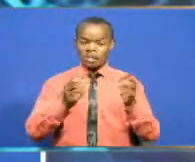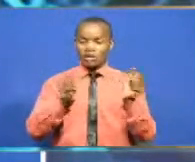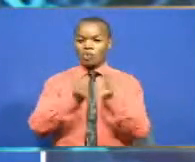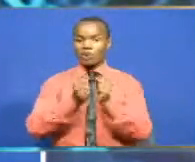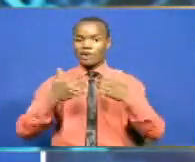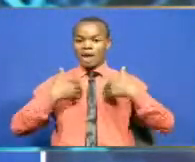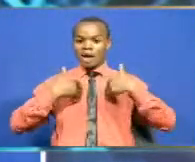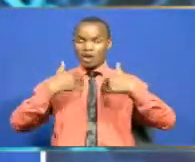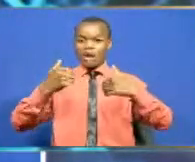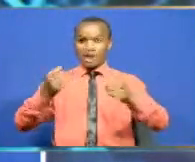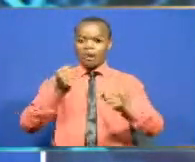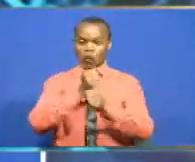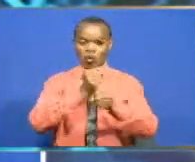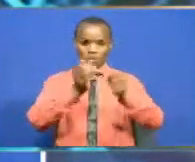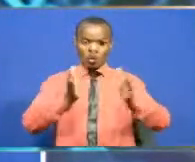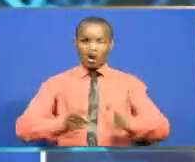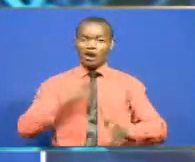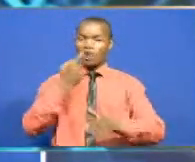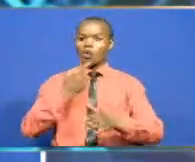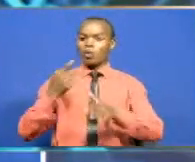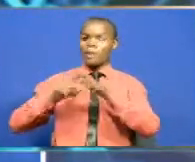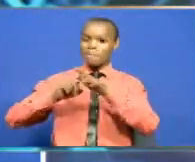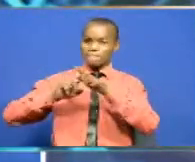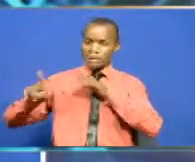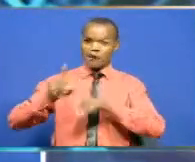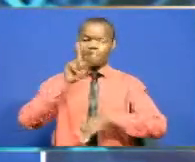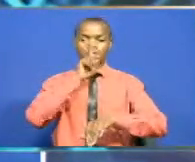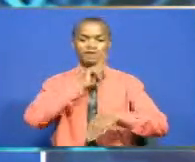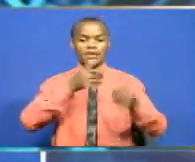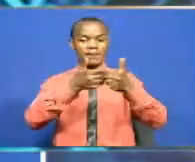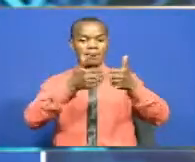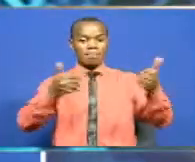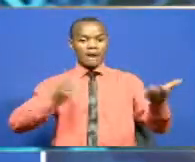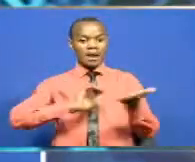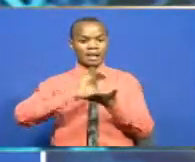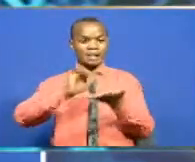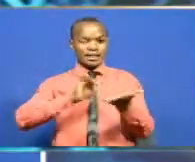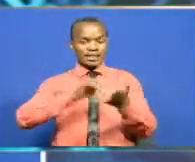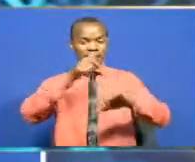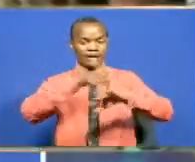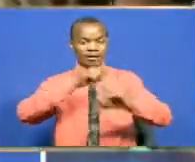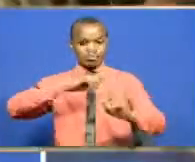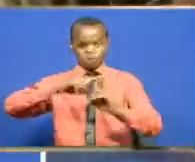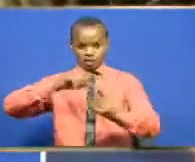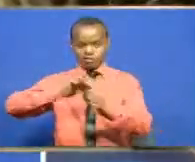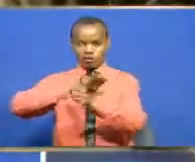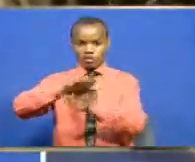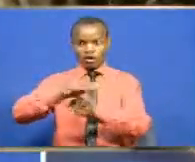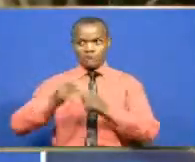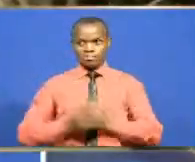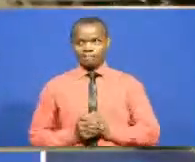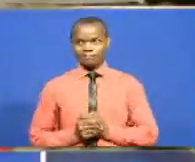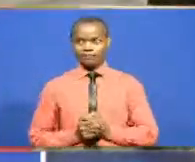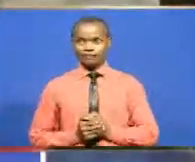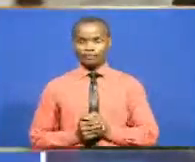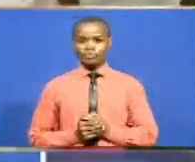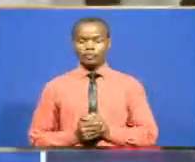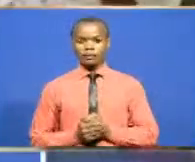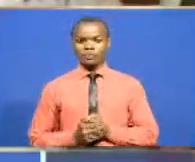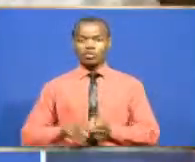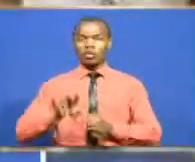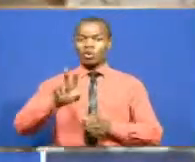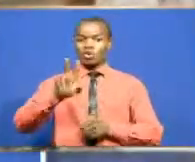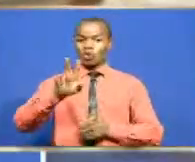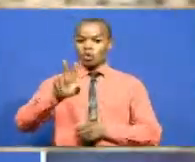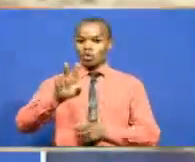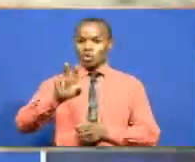who had earlier escaped from a quarantine center after testing positive for the virus. On the